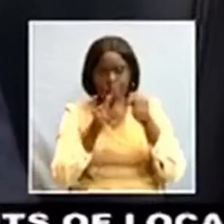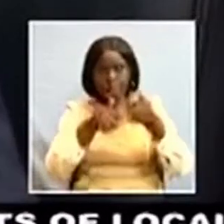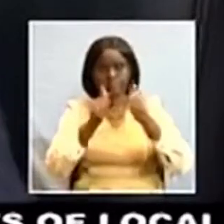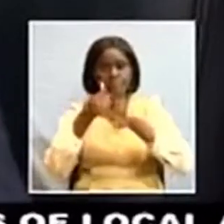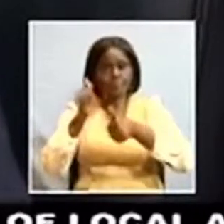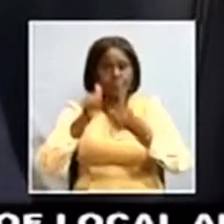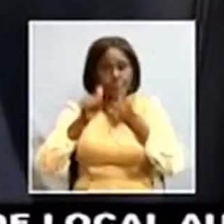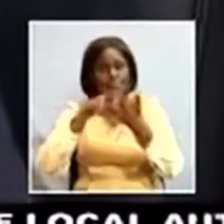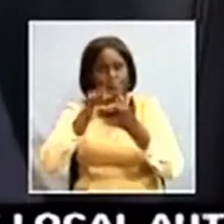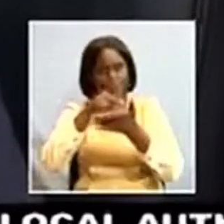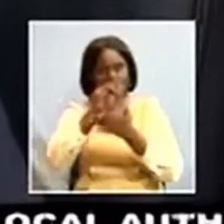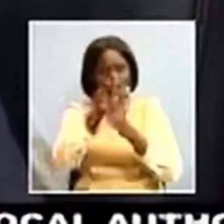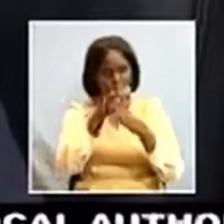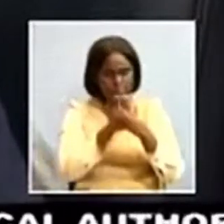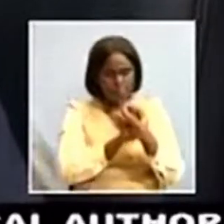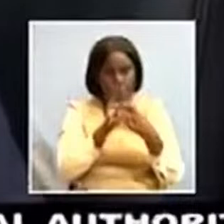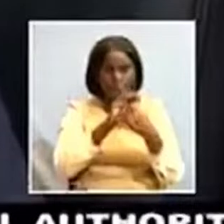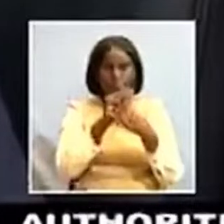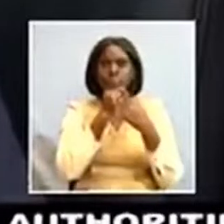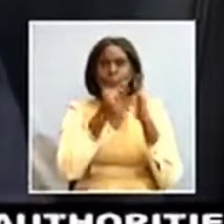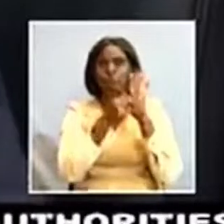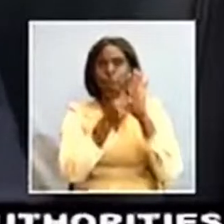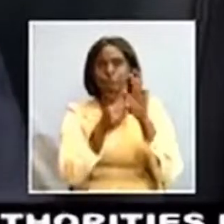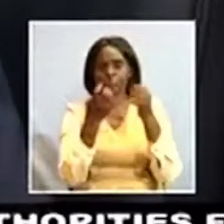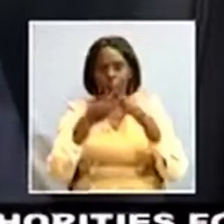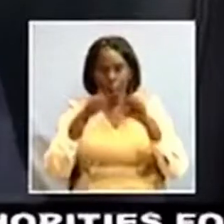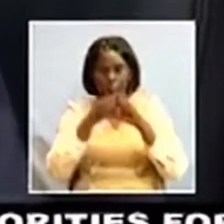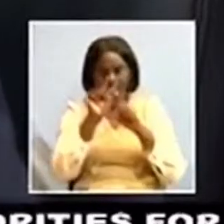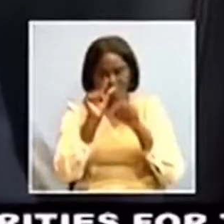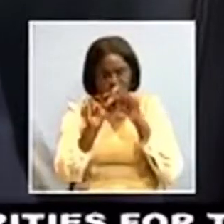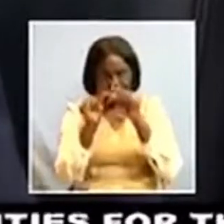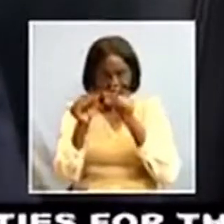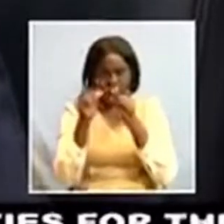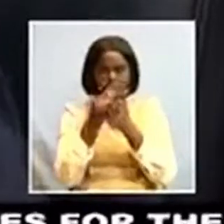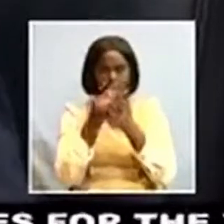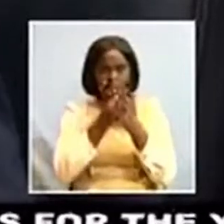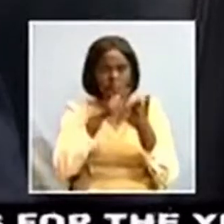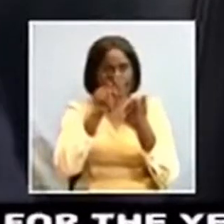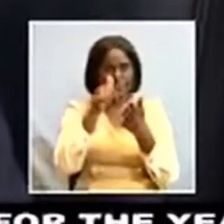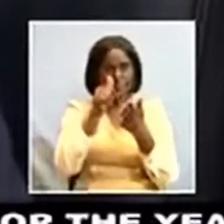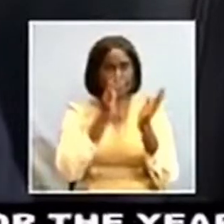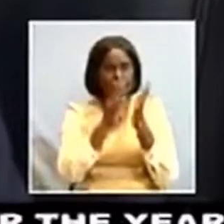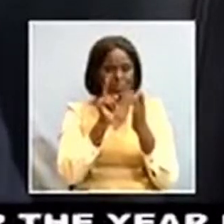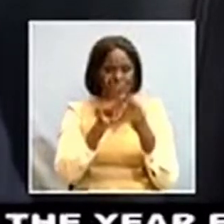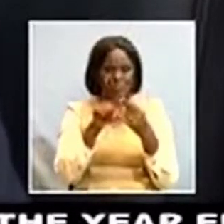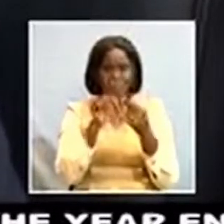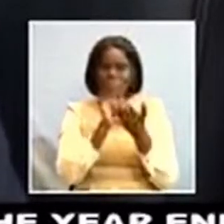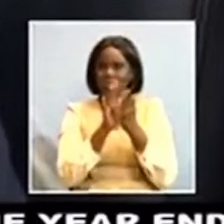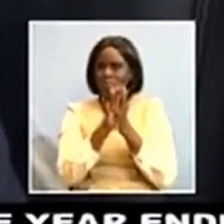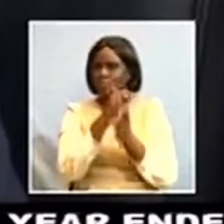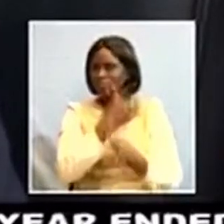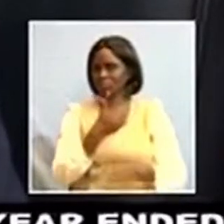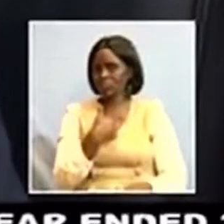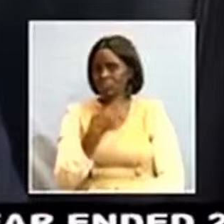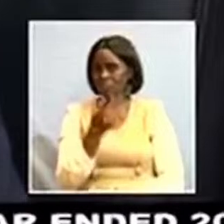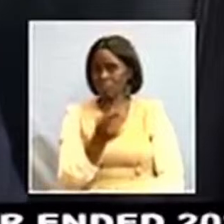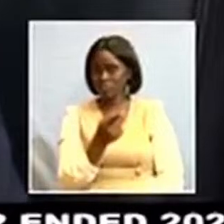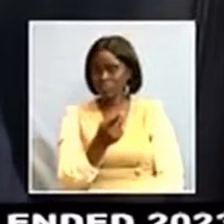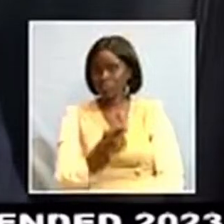paying slowly, or they've not shown that even small amounts are being paid, do you consider them to be serious?